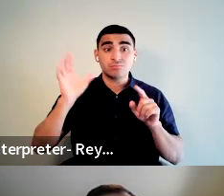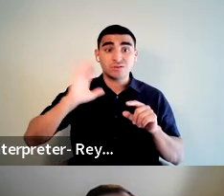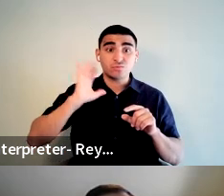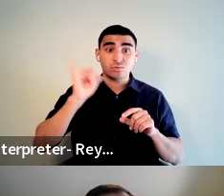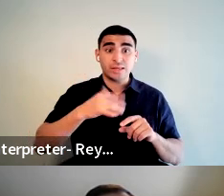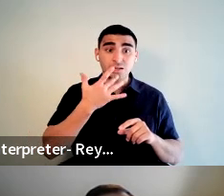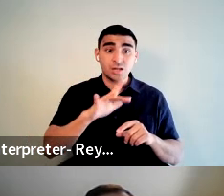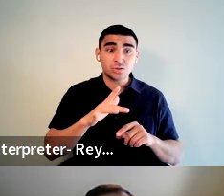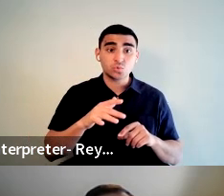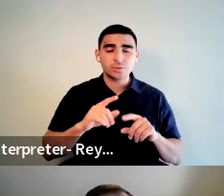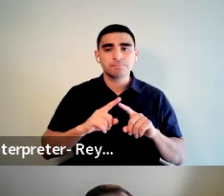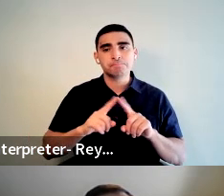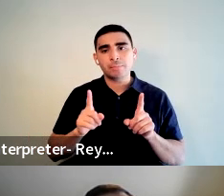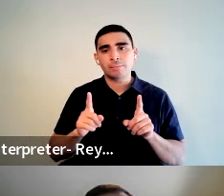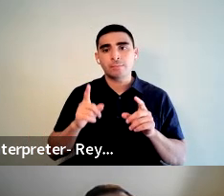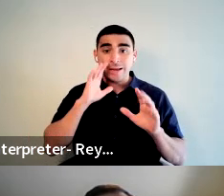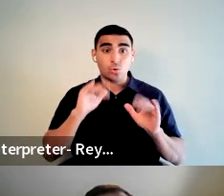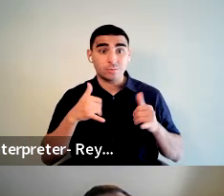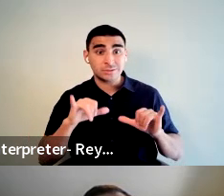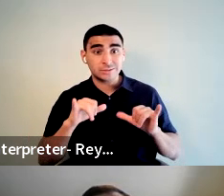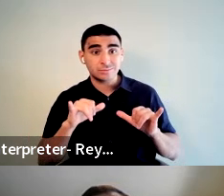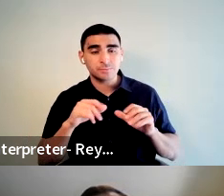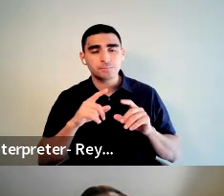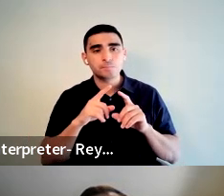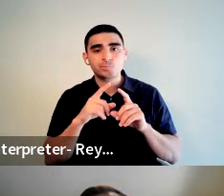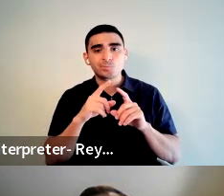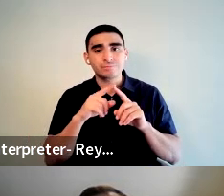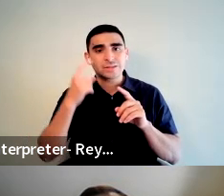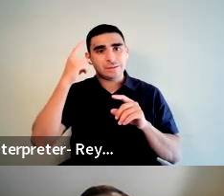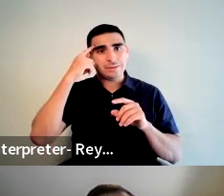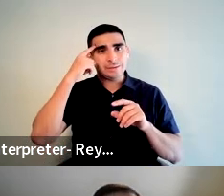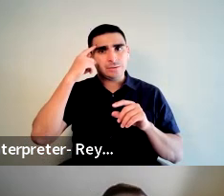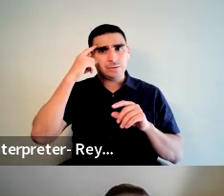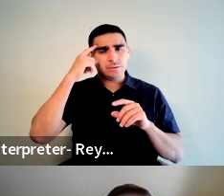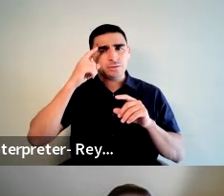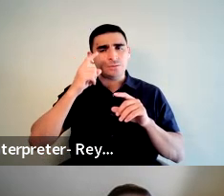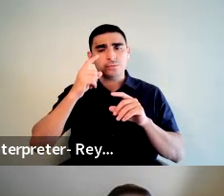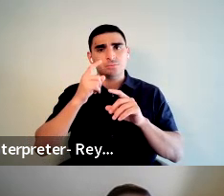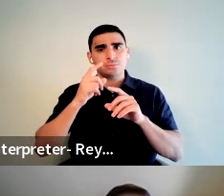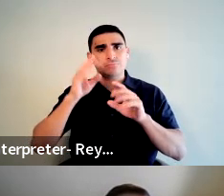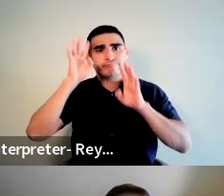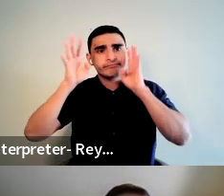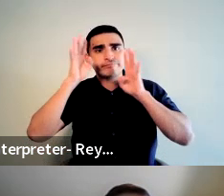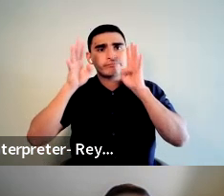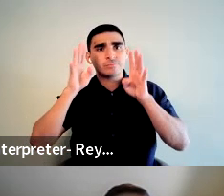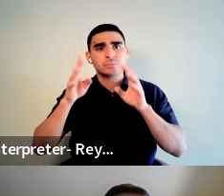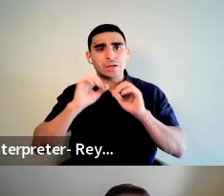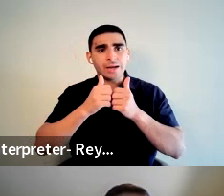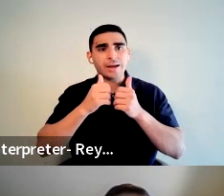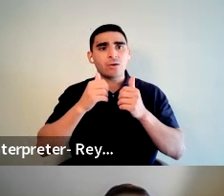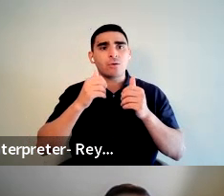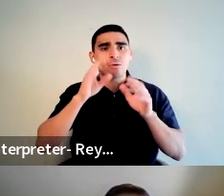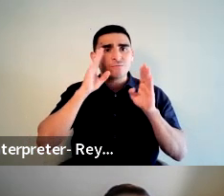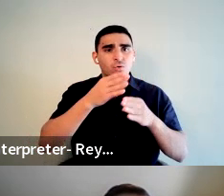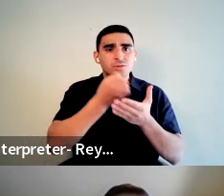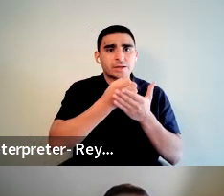hoping that they still do it. But, even thinking outside the box in terms of the addressing workforce shortages, burnout, focus area of economic